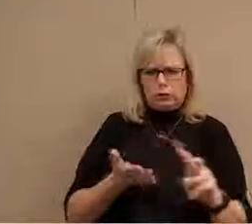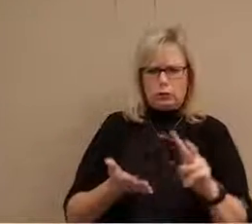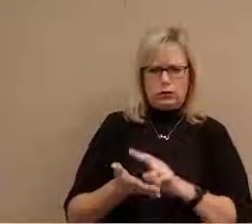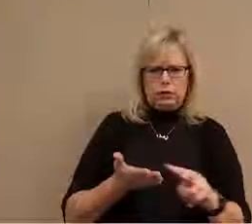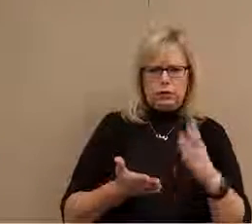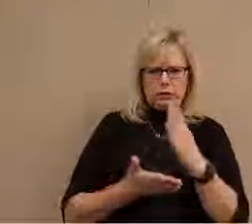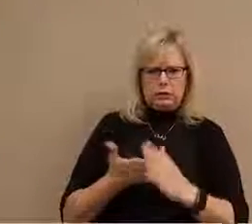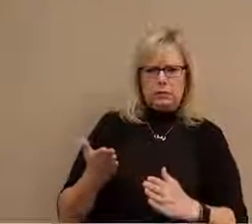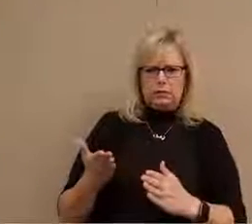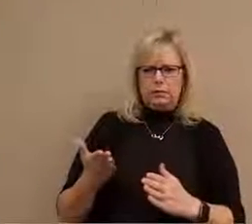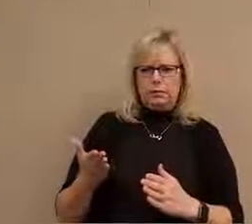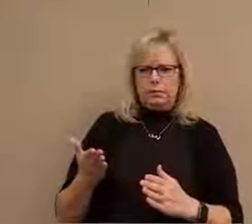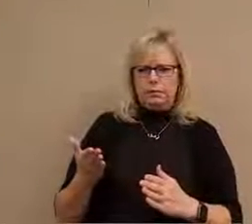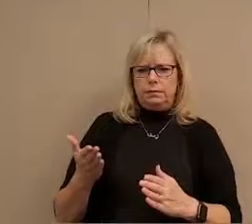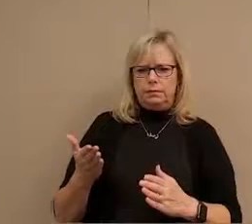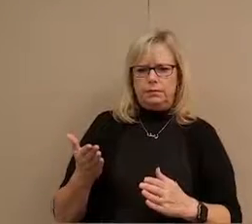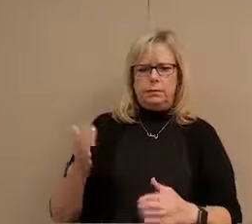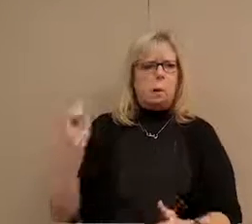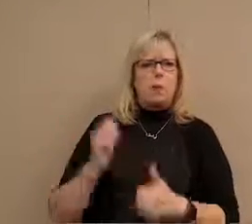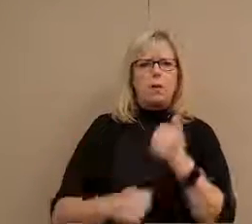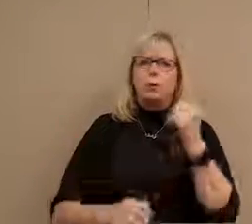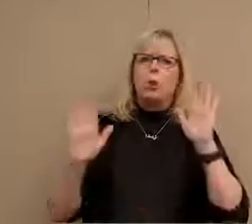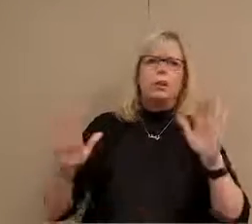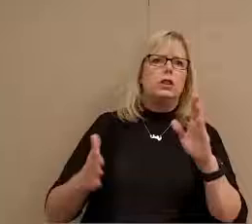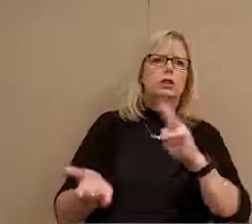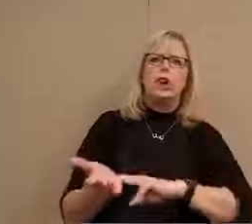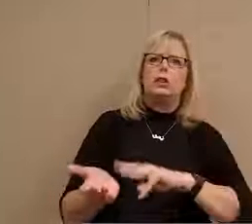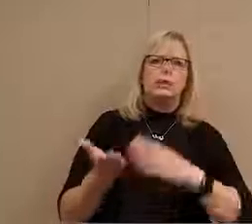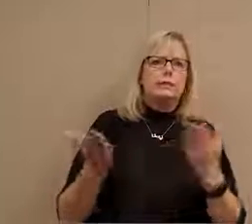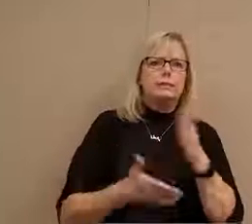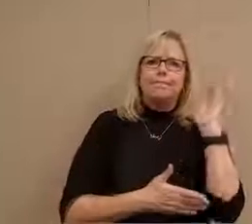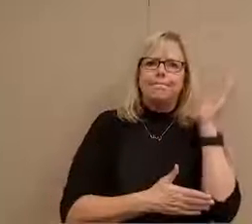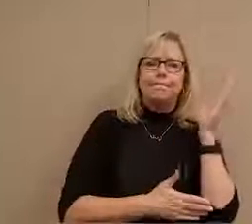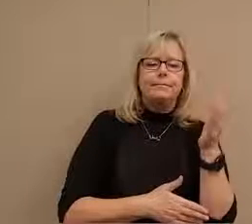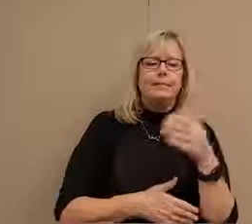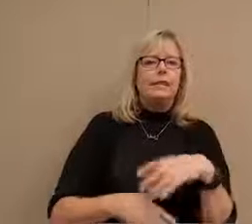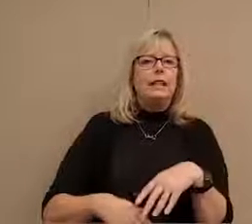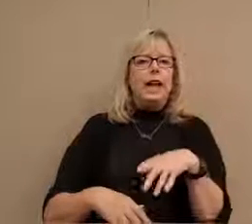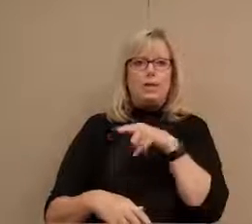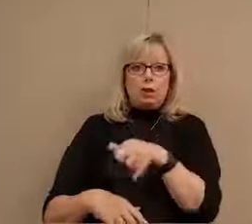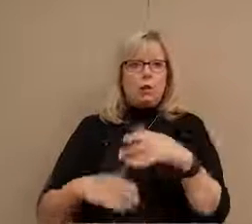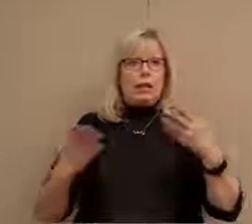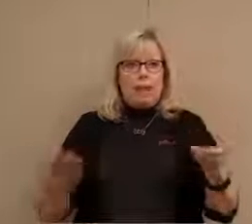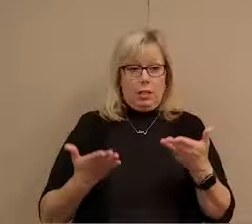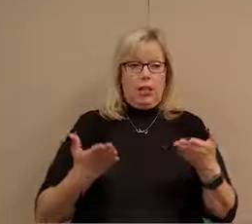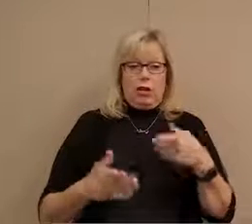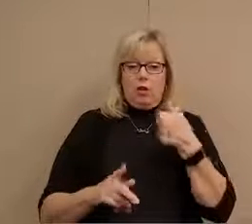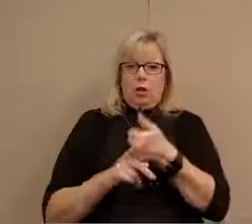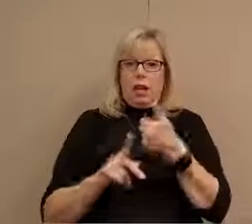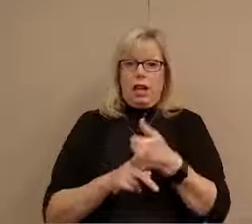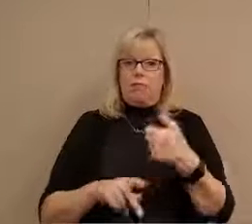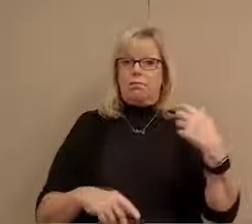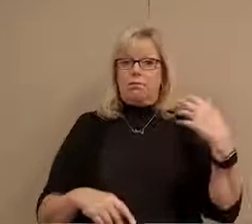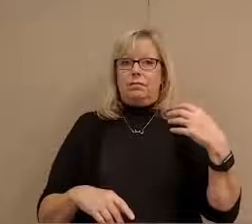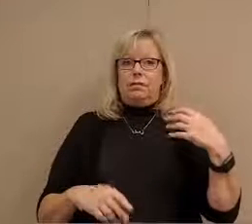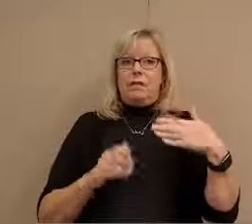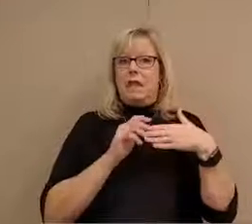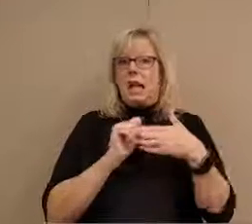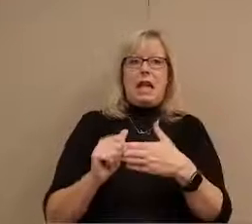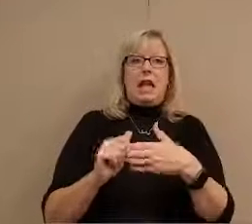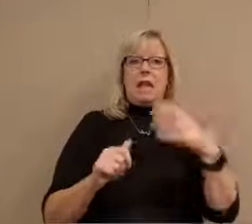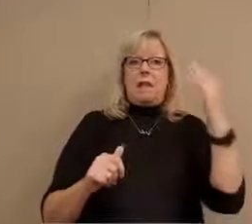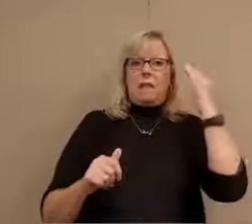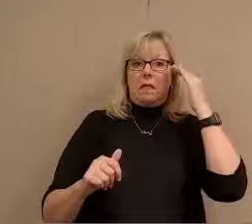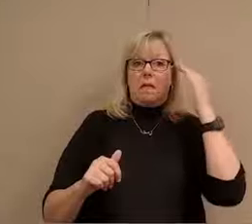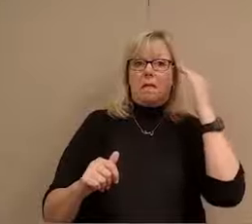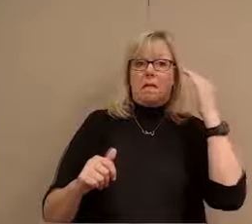had some of the finest physicians on. As you sit here as the head of the health department, some comments on here about